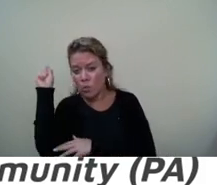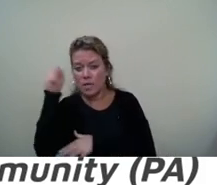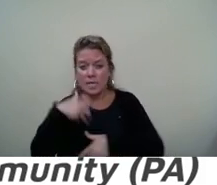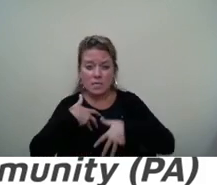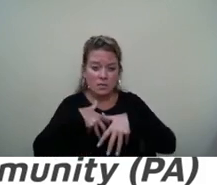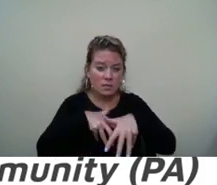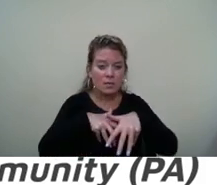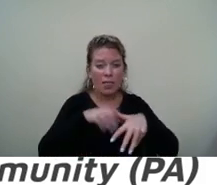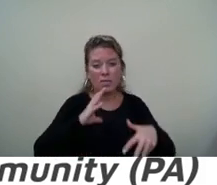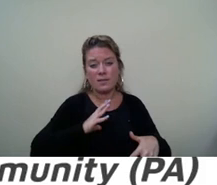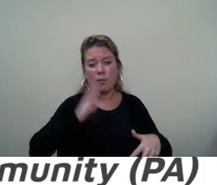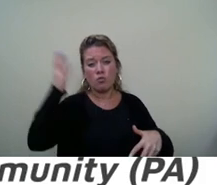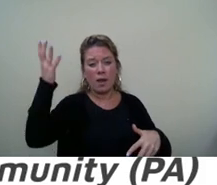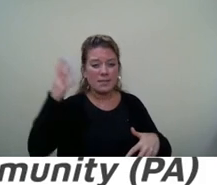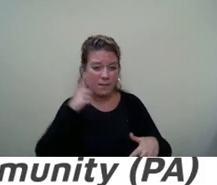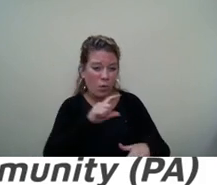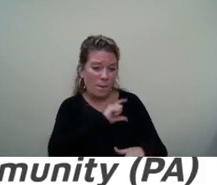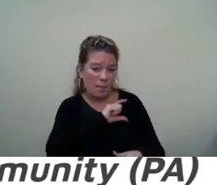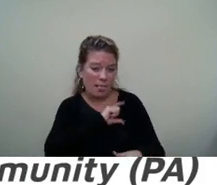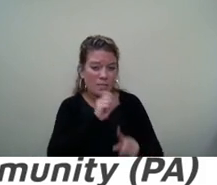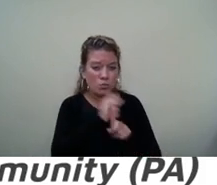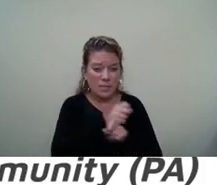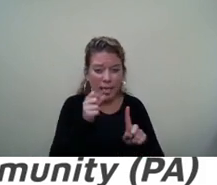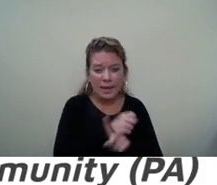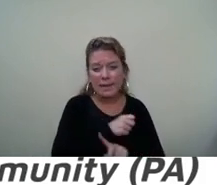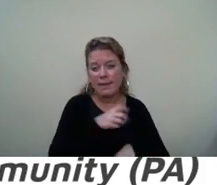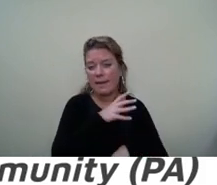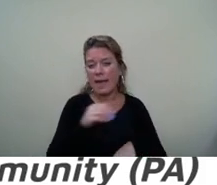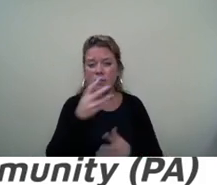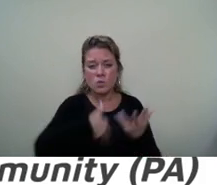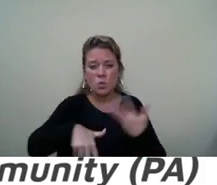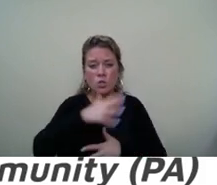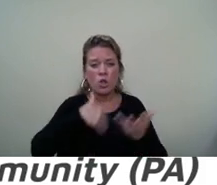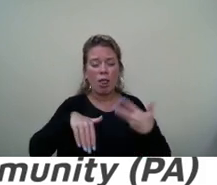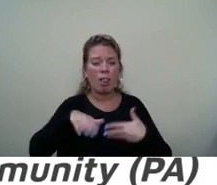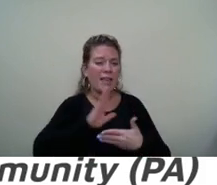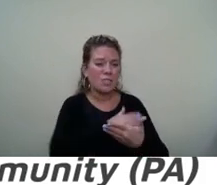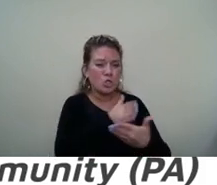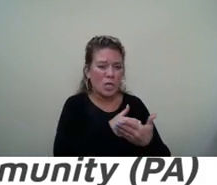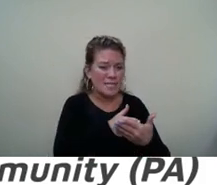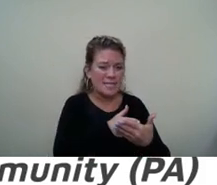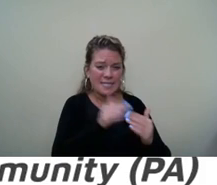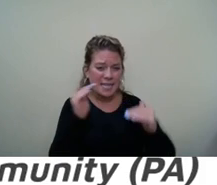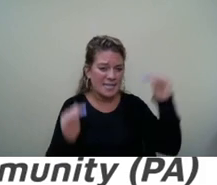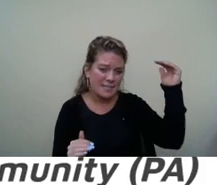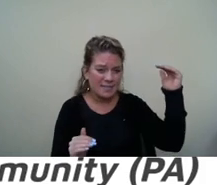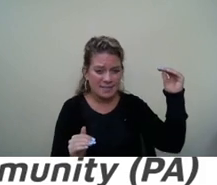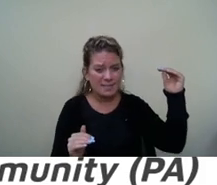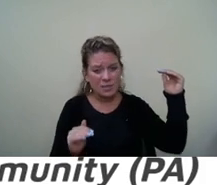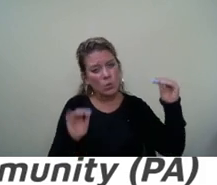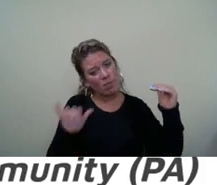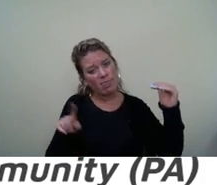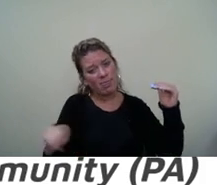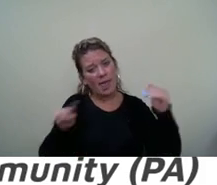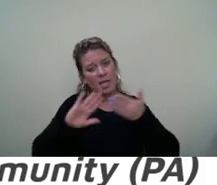this uprising in terms of police brutality and social injustice against this community also became